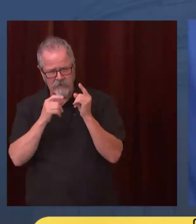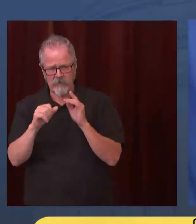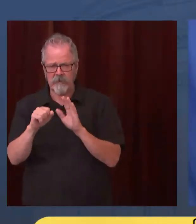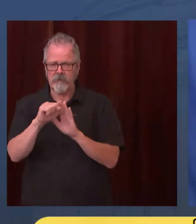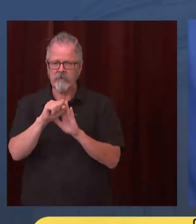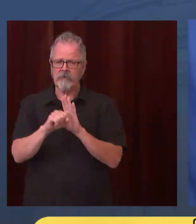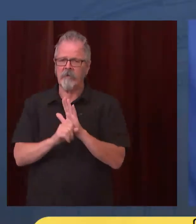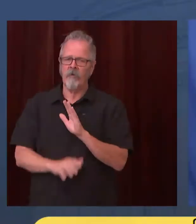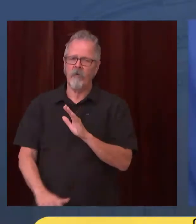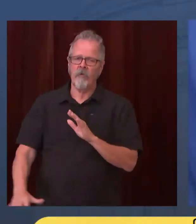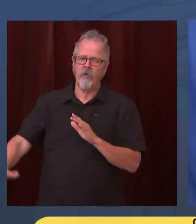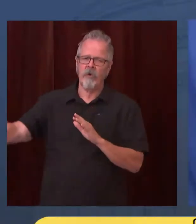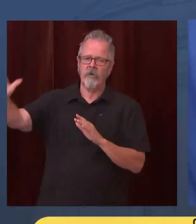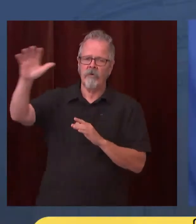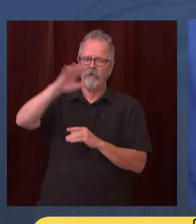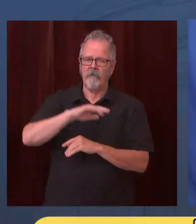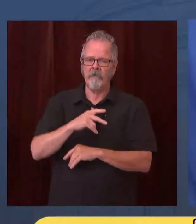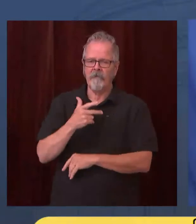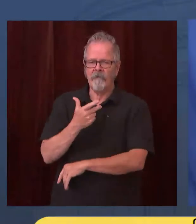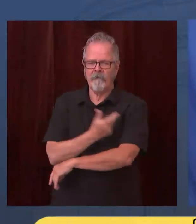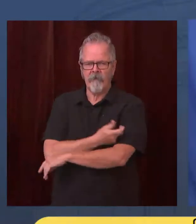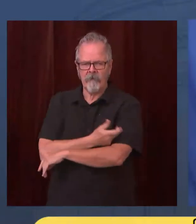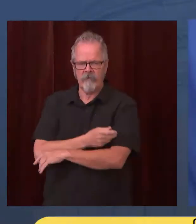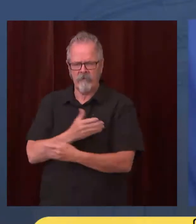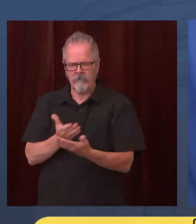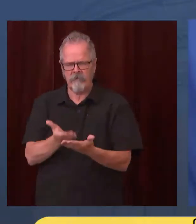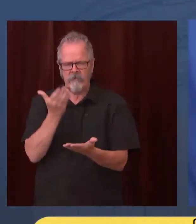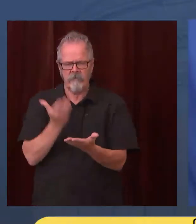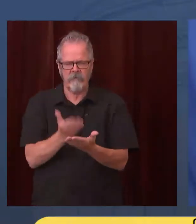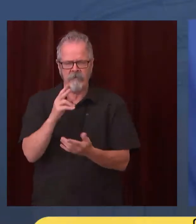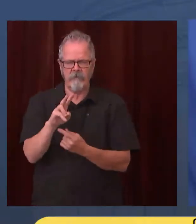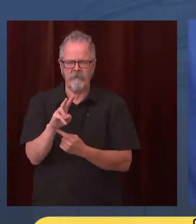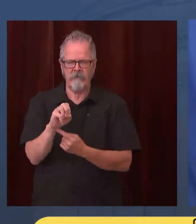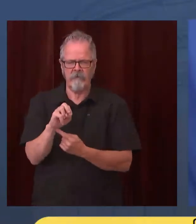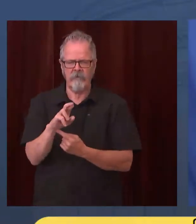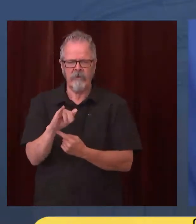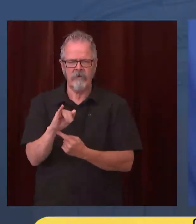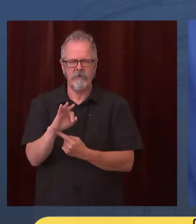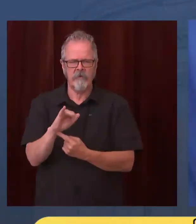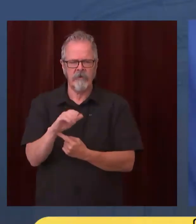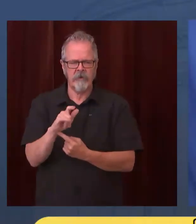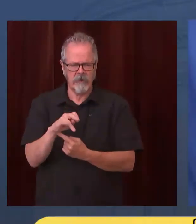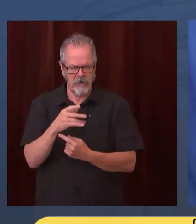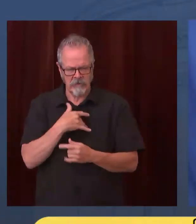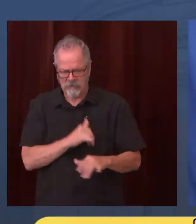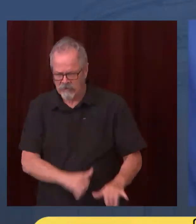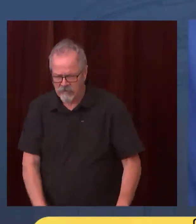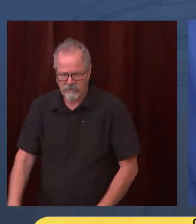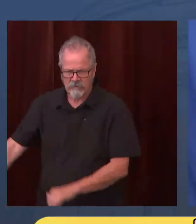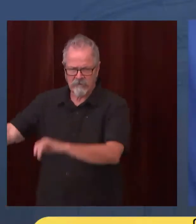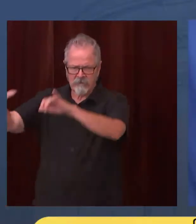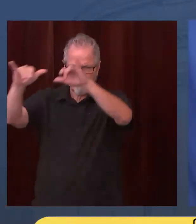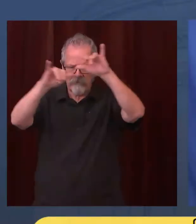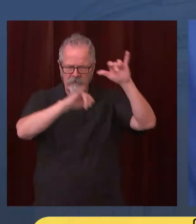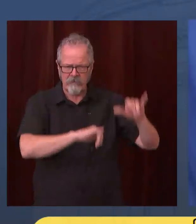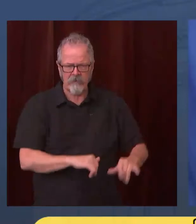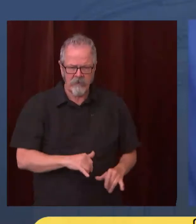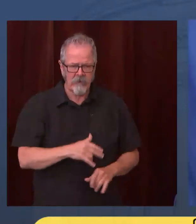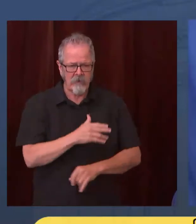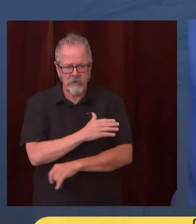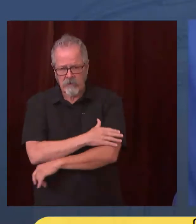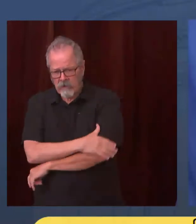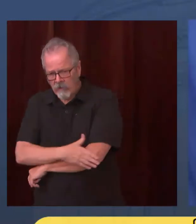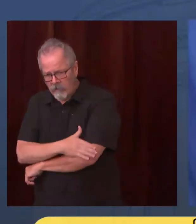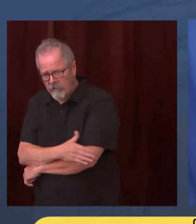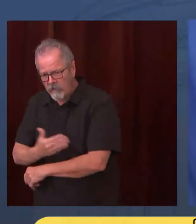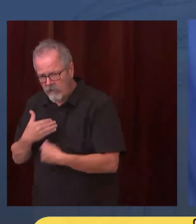launch soon. Is that right? And what do you envision? What are some of the factors of making that decision? How do you see that? Our Department of Health is